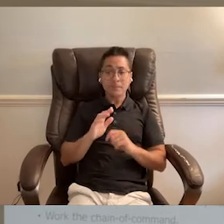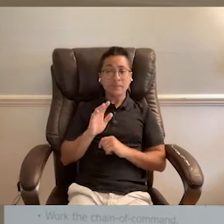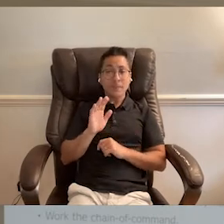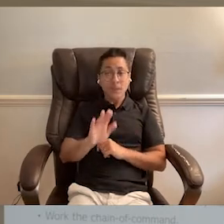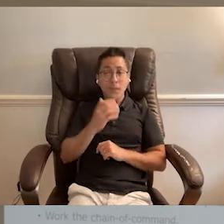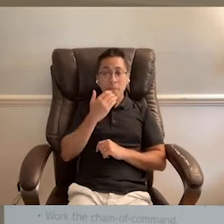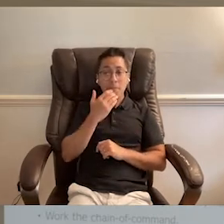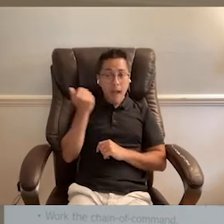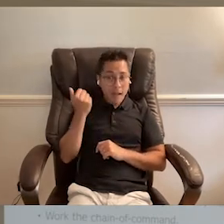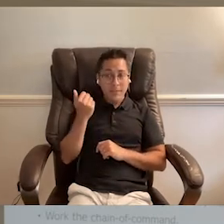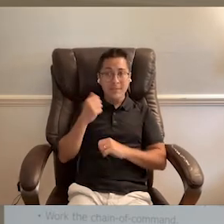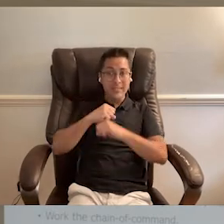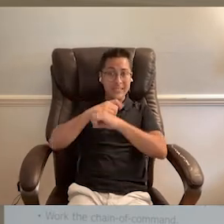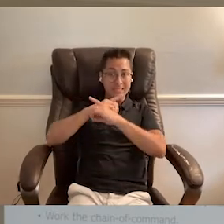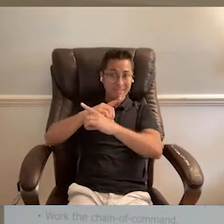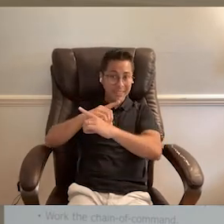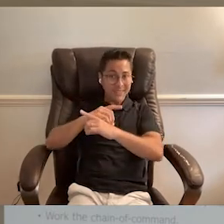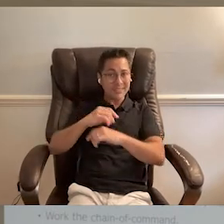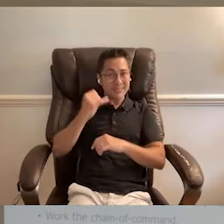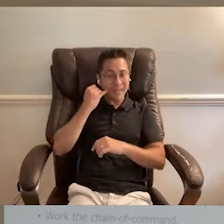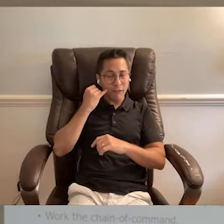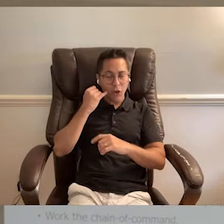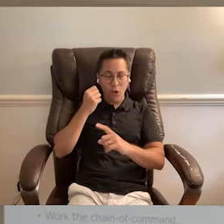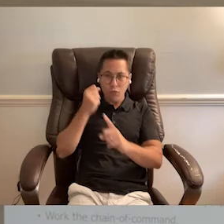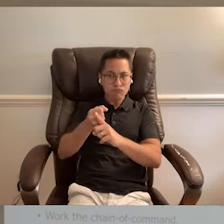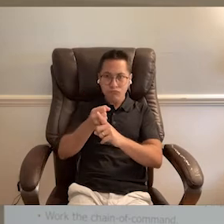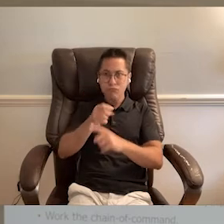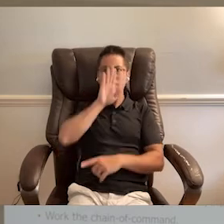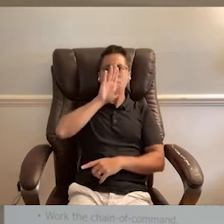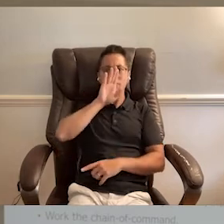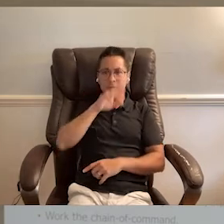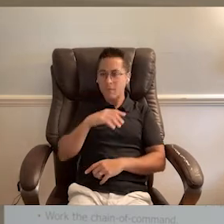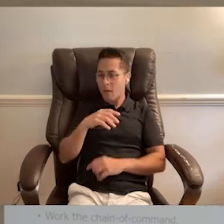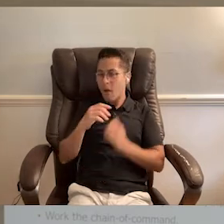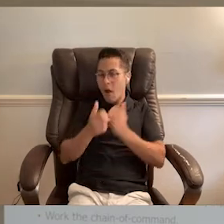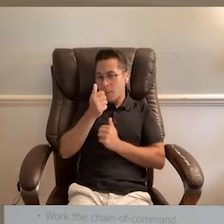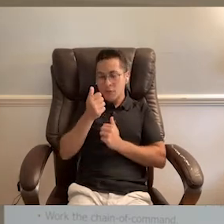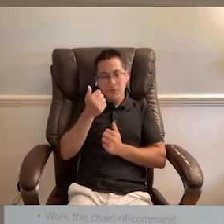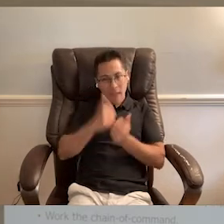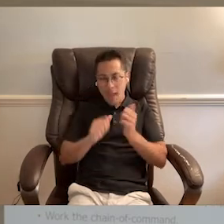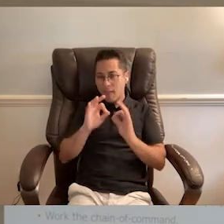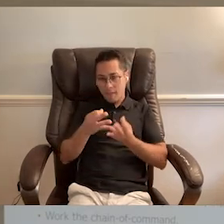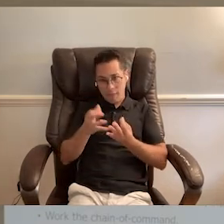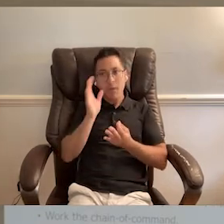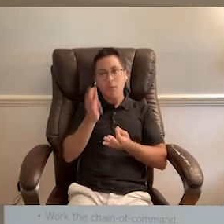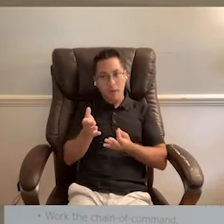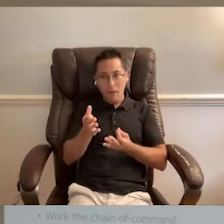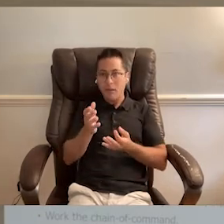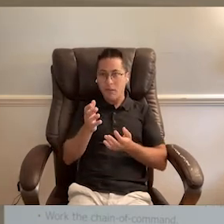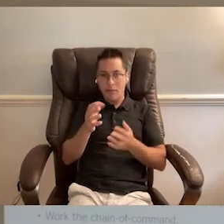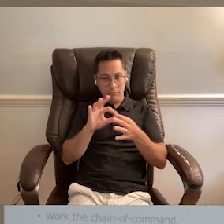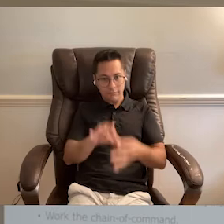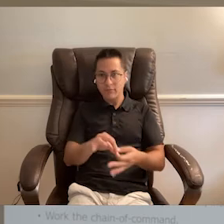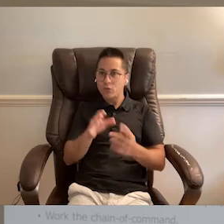defense when you hit a rough spot, and almost every family does at some point with special education, is to get